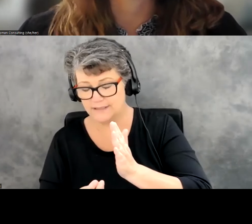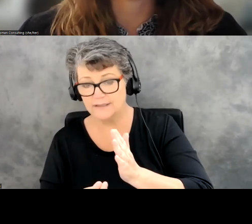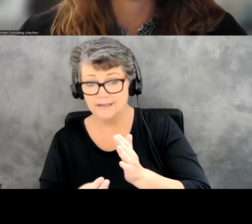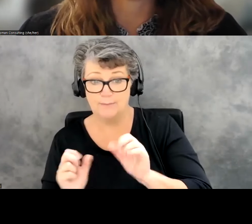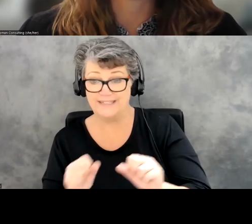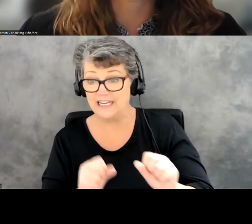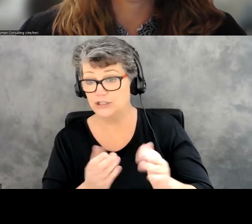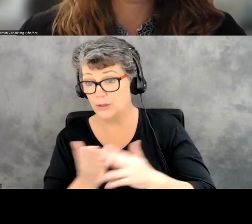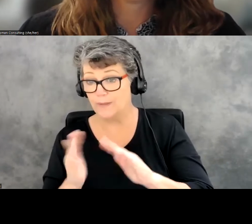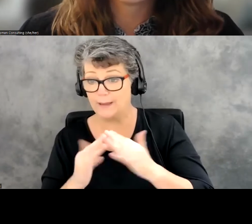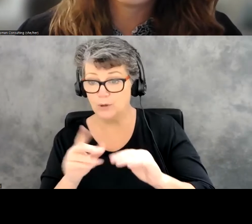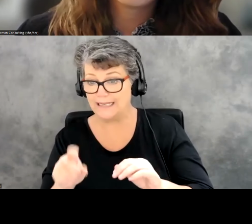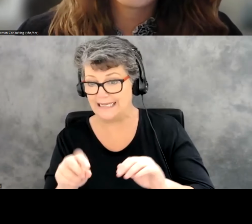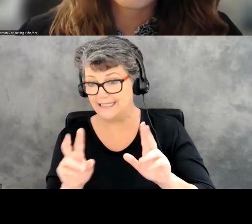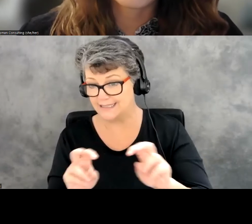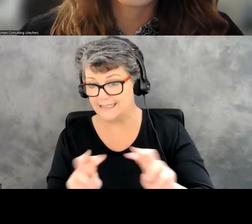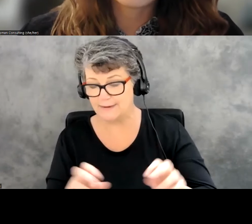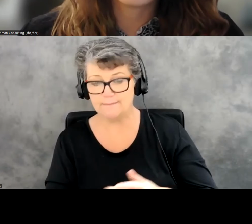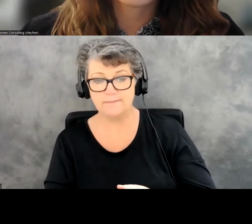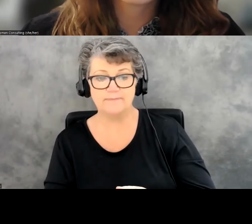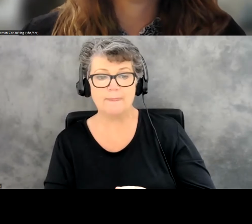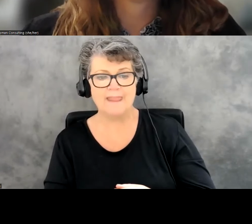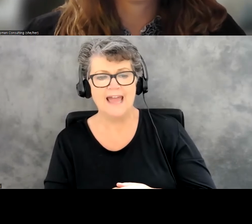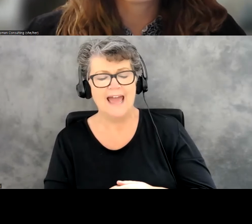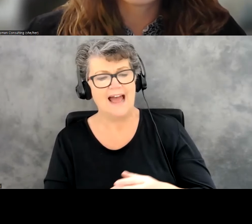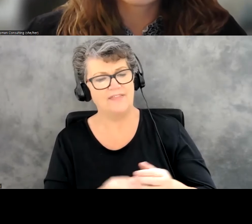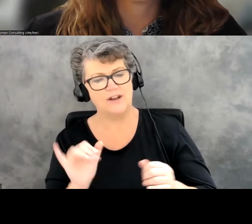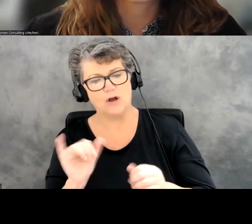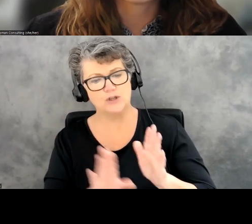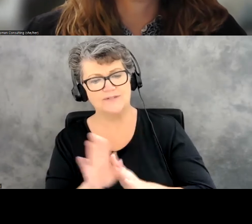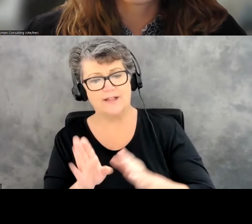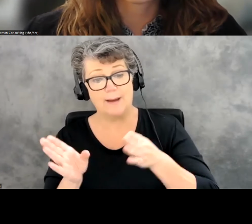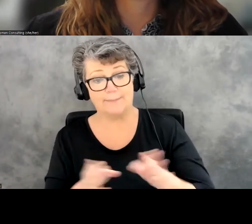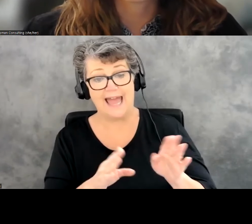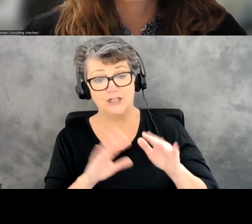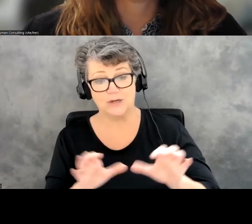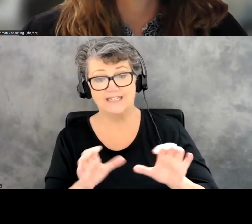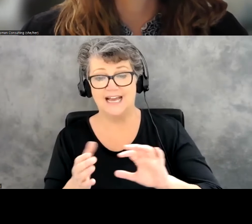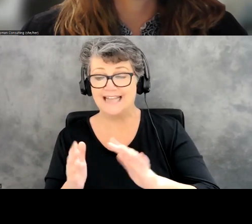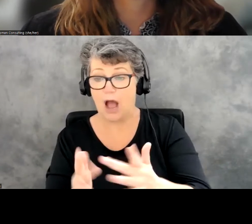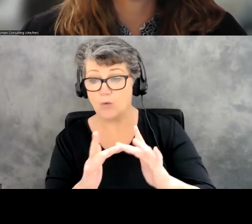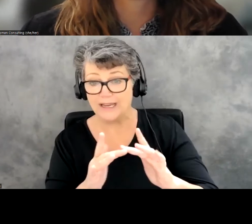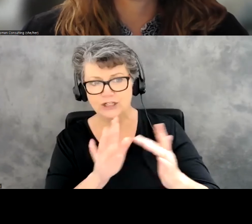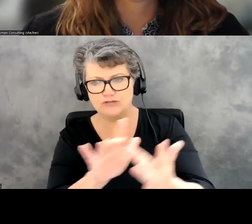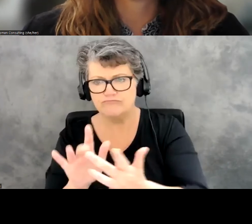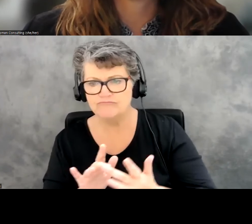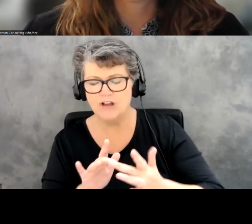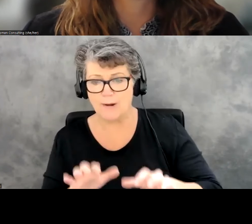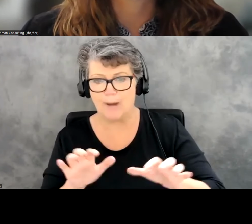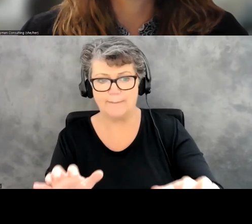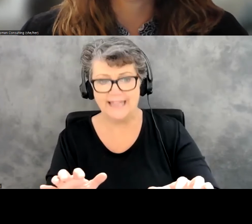through like a community needs assessment. And then also developing a plan to conduct outreach to populations who have traditionally